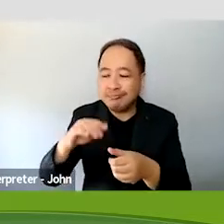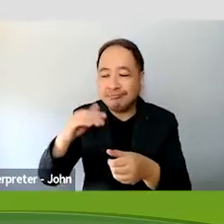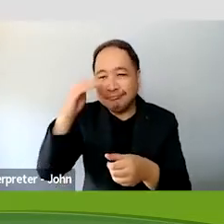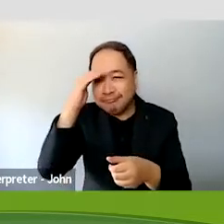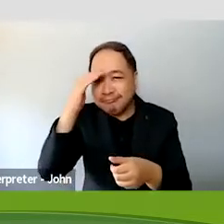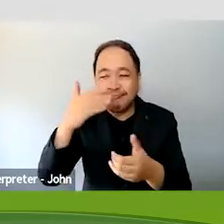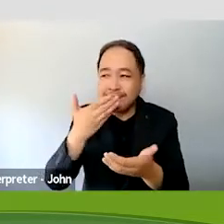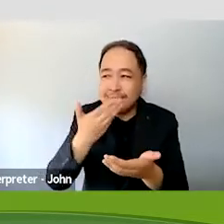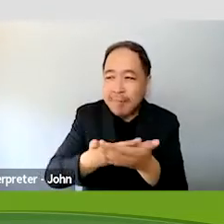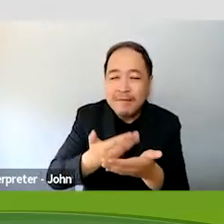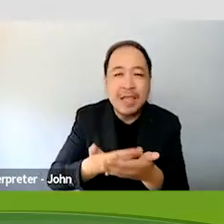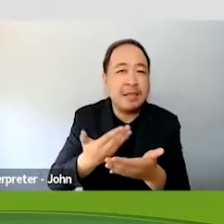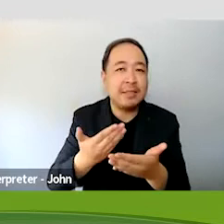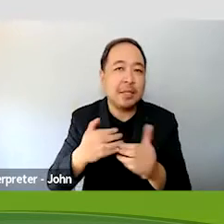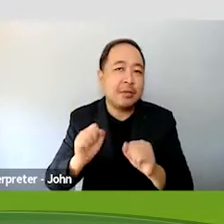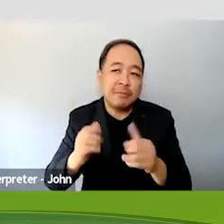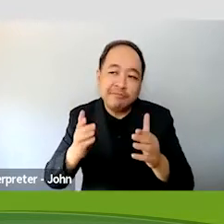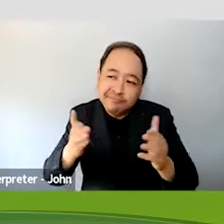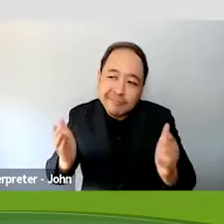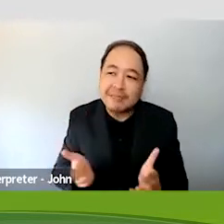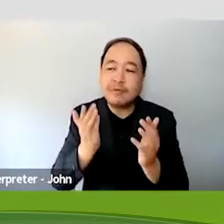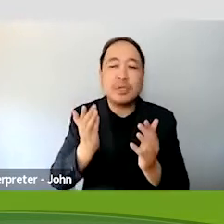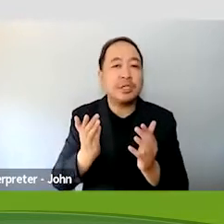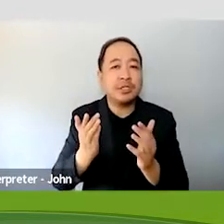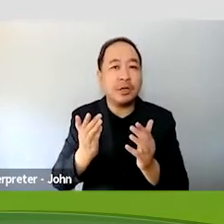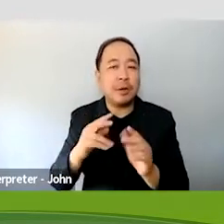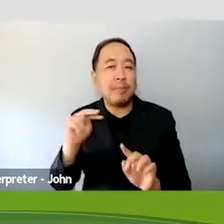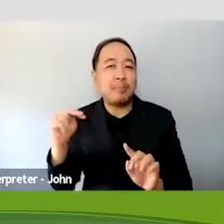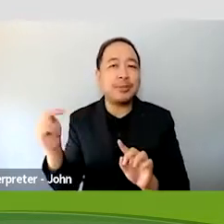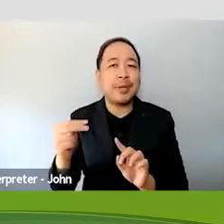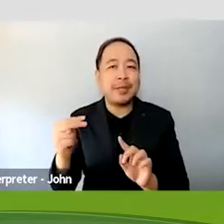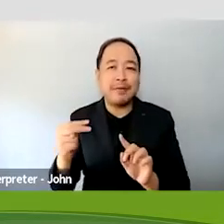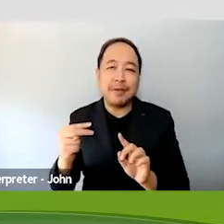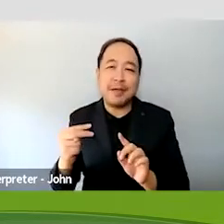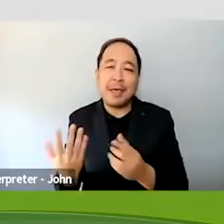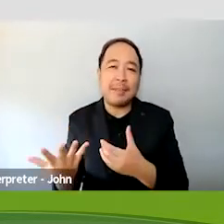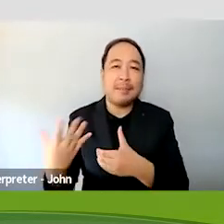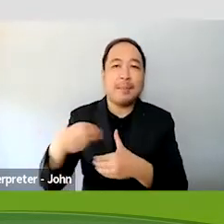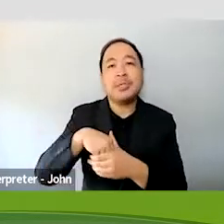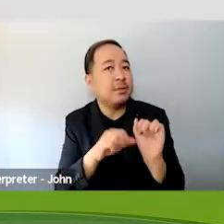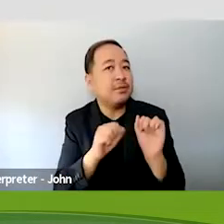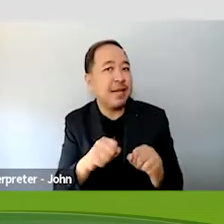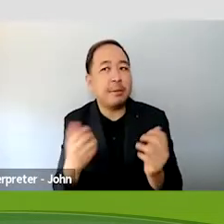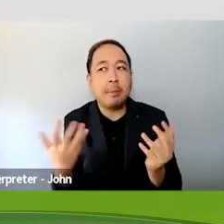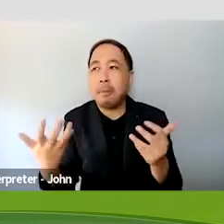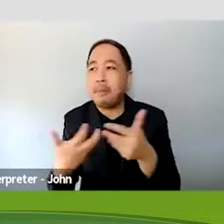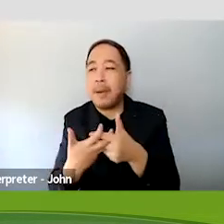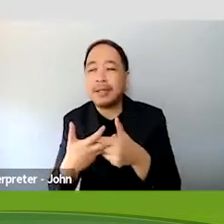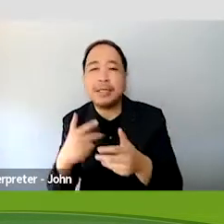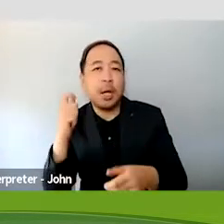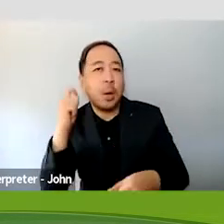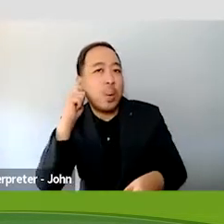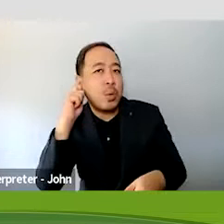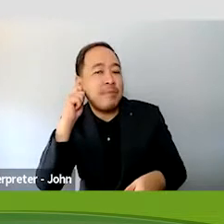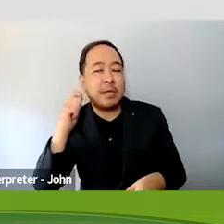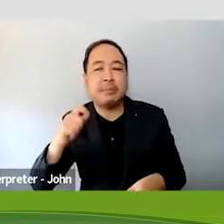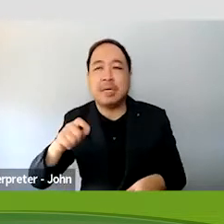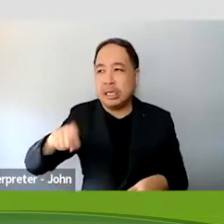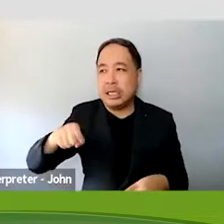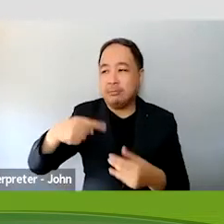programs that amplify the voices and agency and participation of women. Thank you. Thank you very